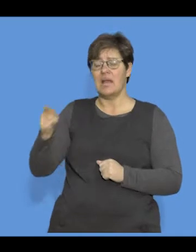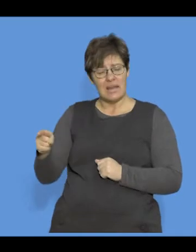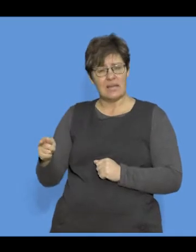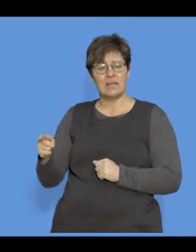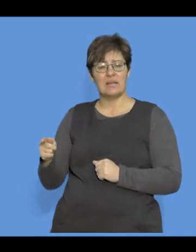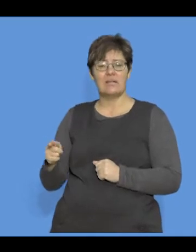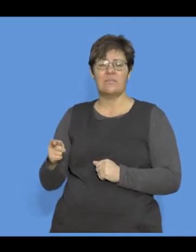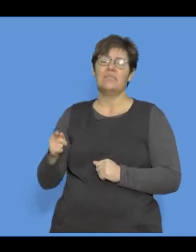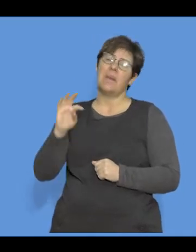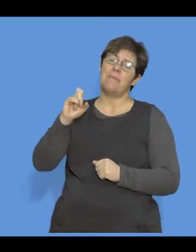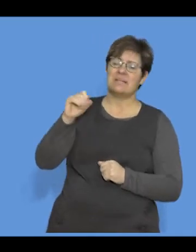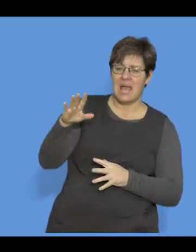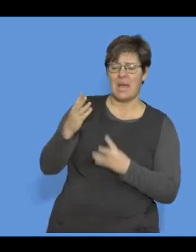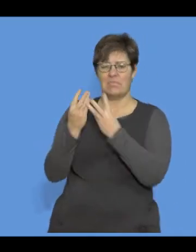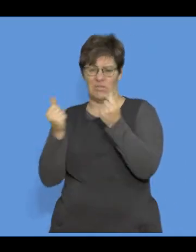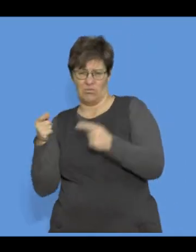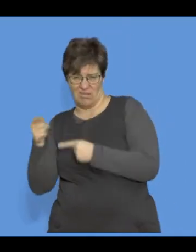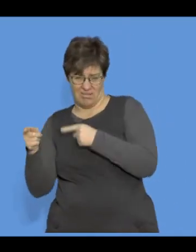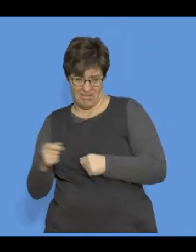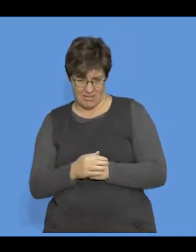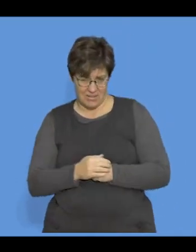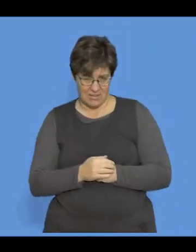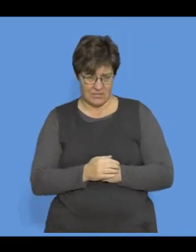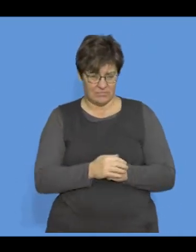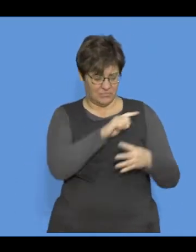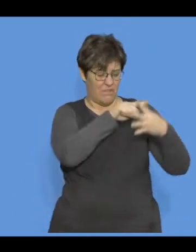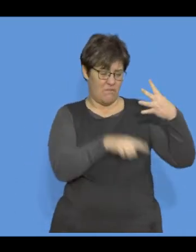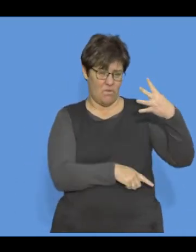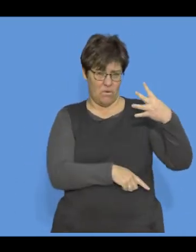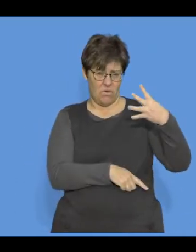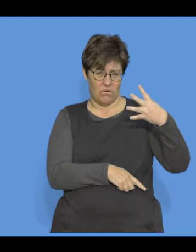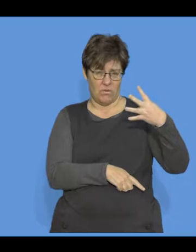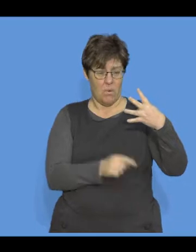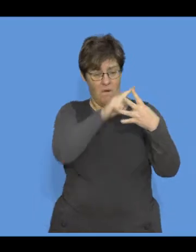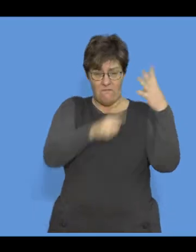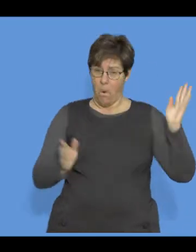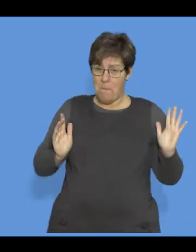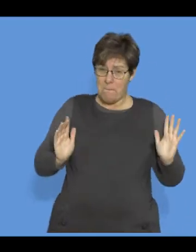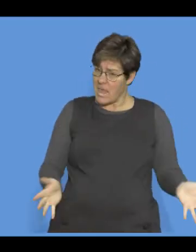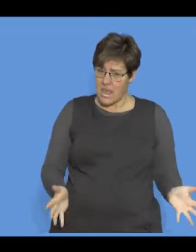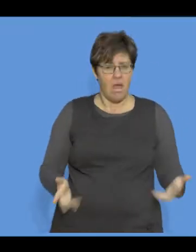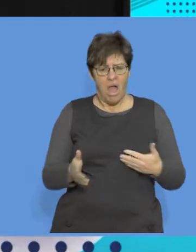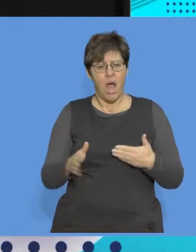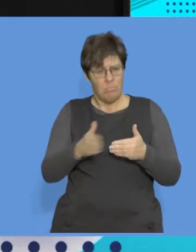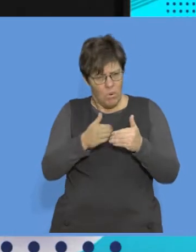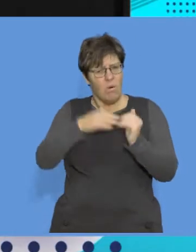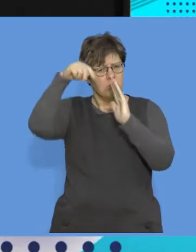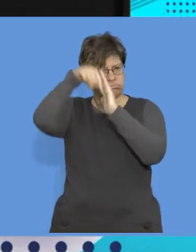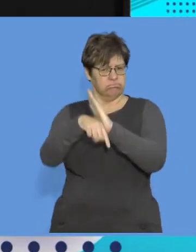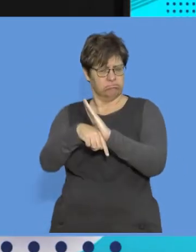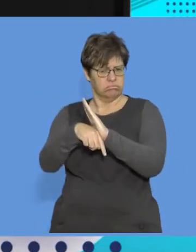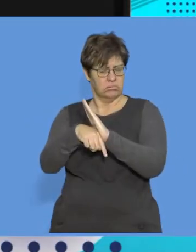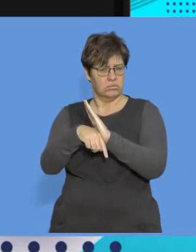of matter and materials. Now, please remember that there's a lot more to physics than these topics that we do at